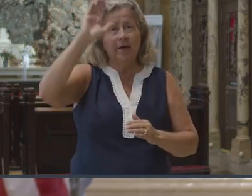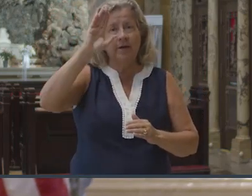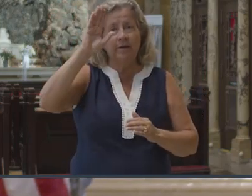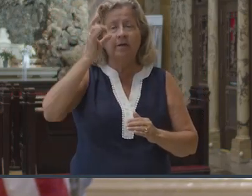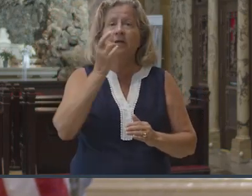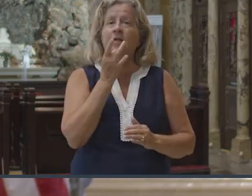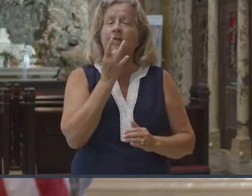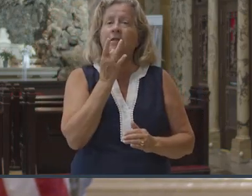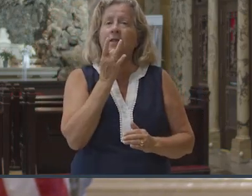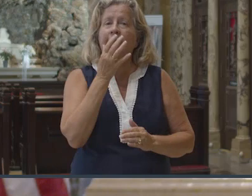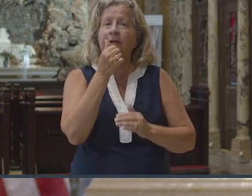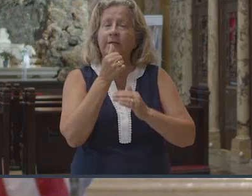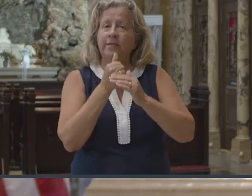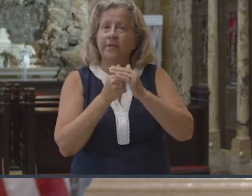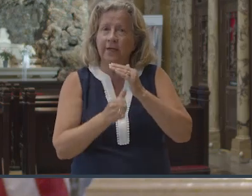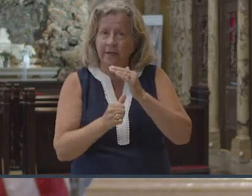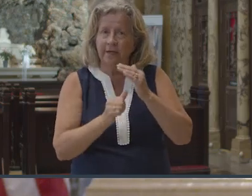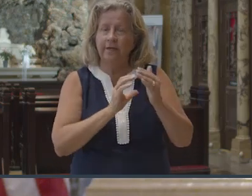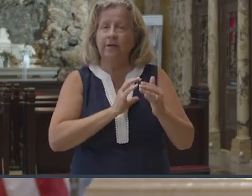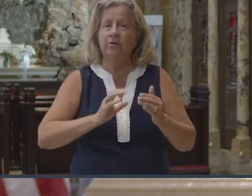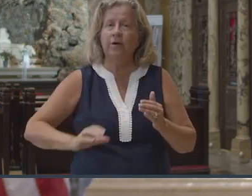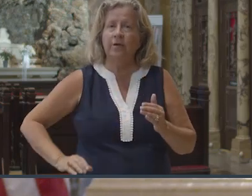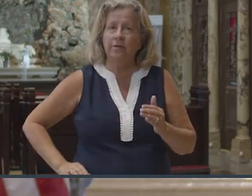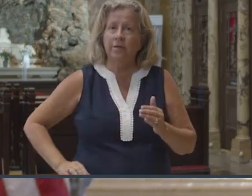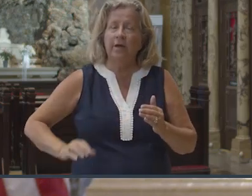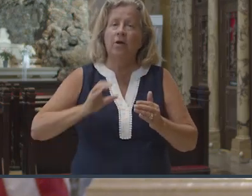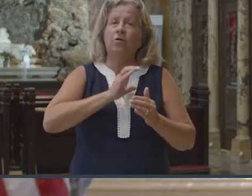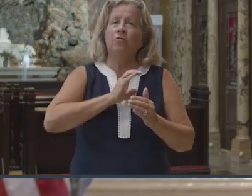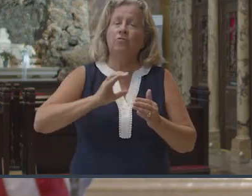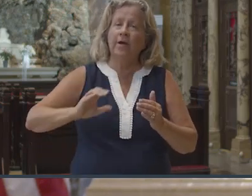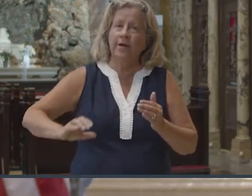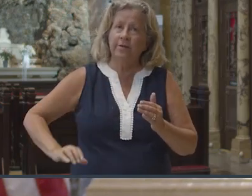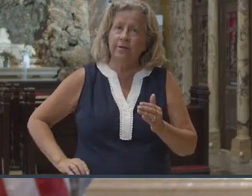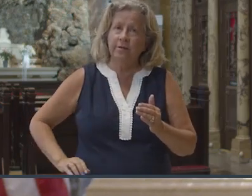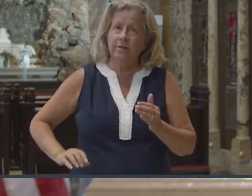in God. When Christ your life appears,